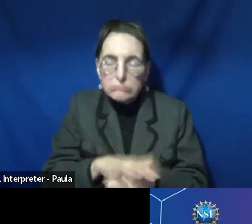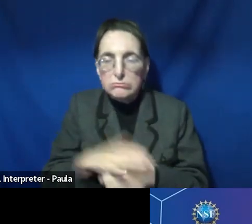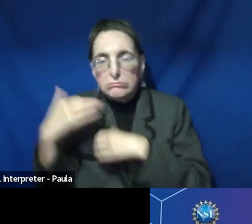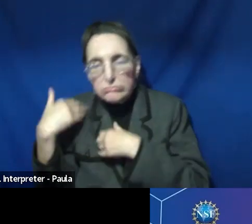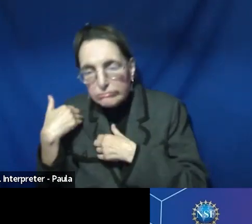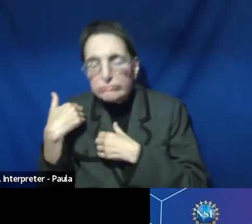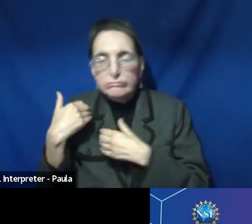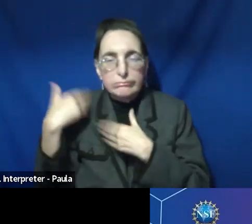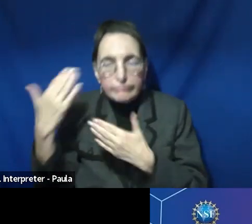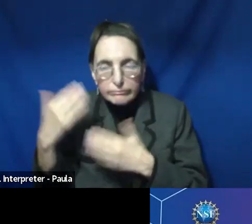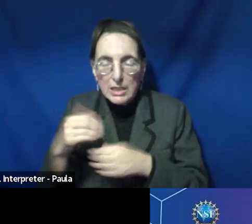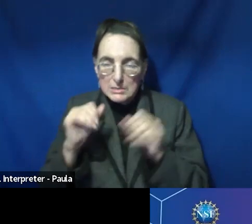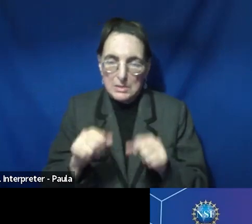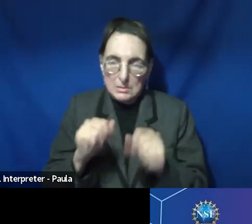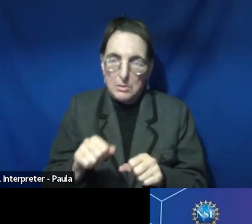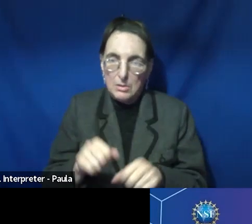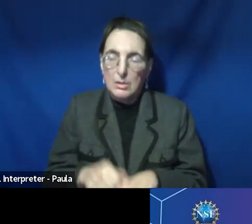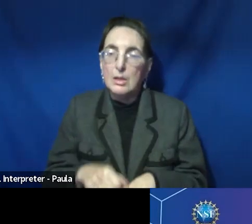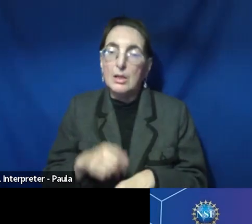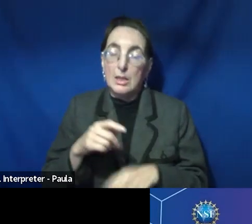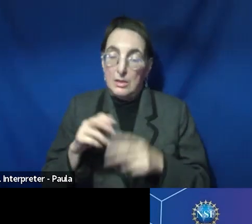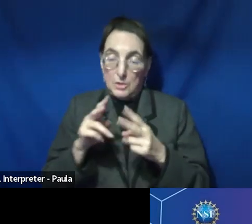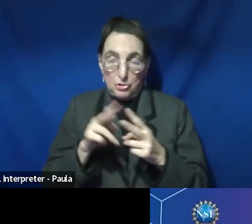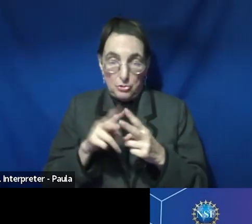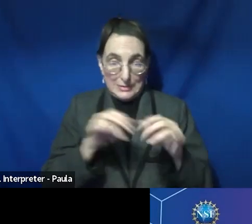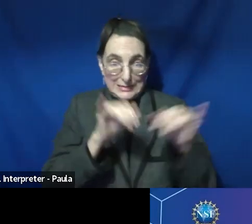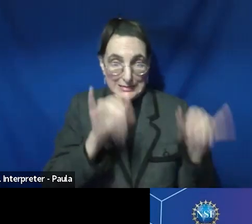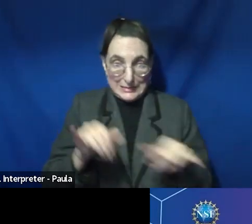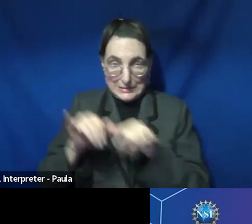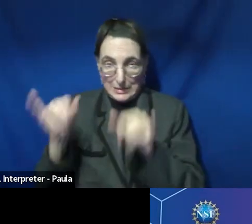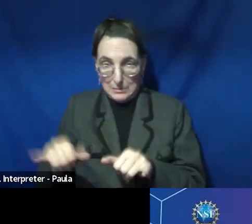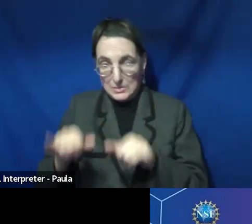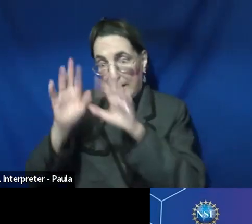systems to either the fillable format or the